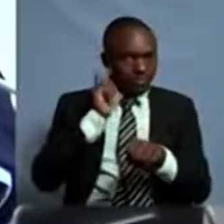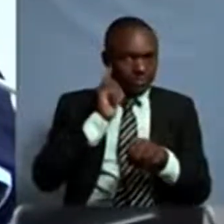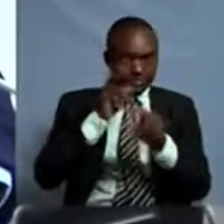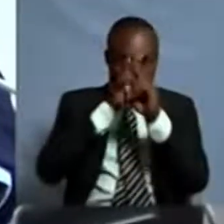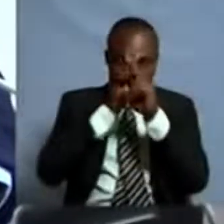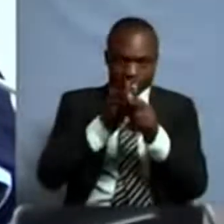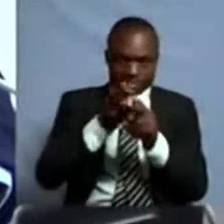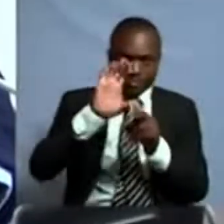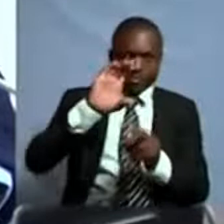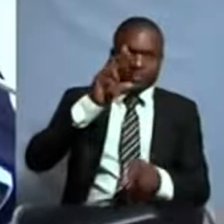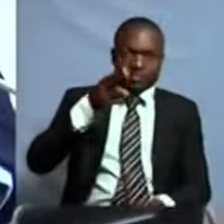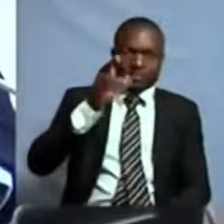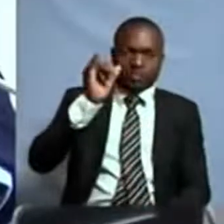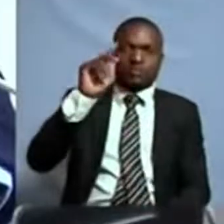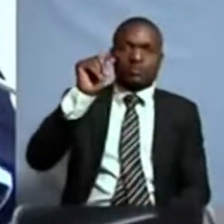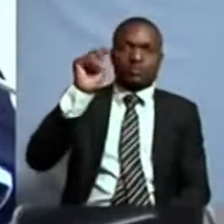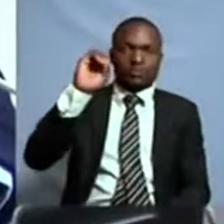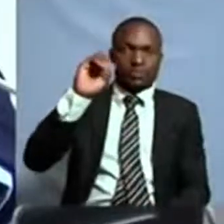Chitotela.